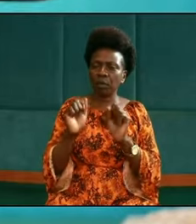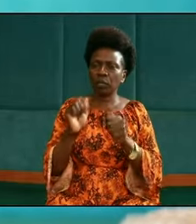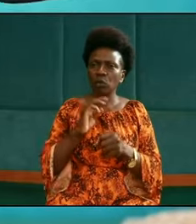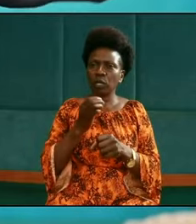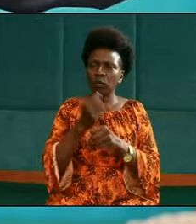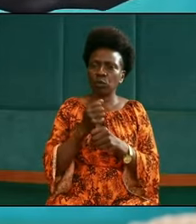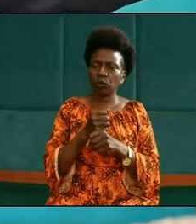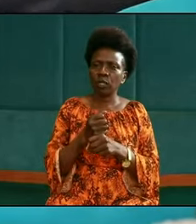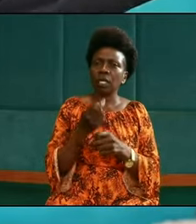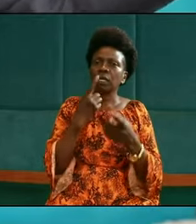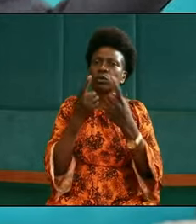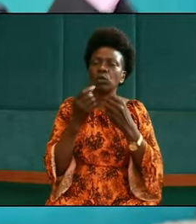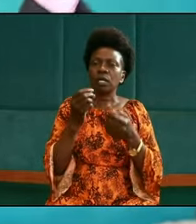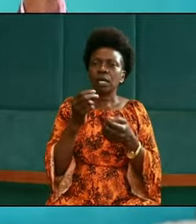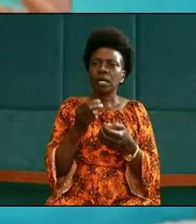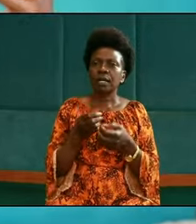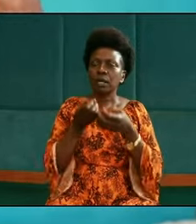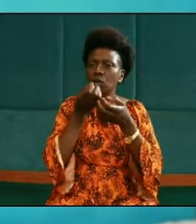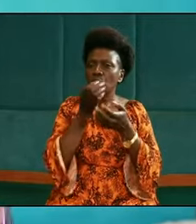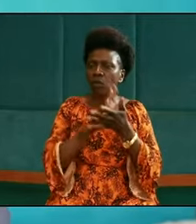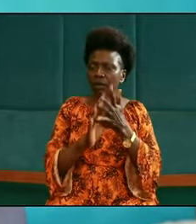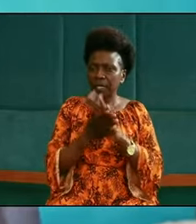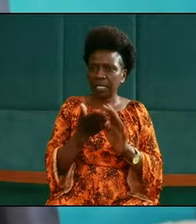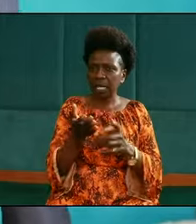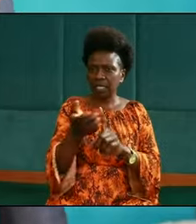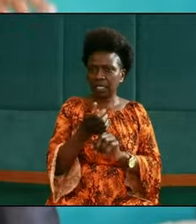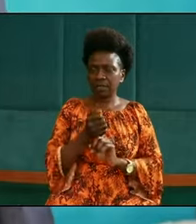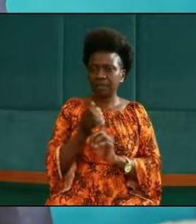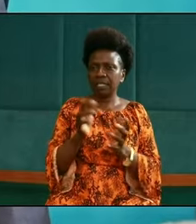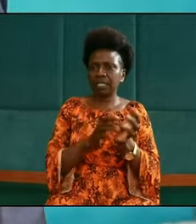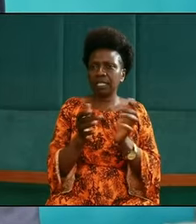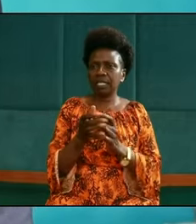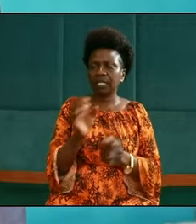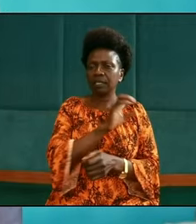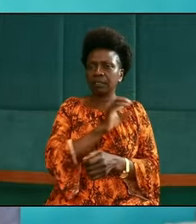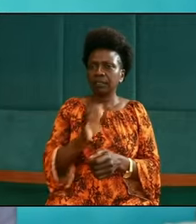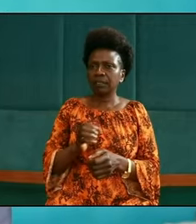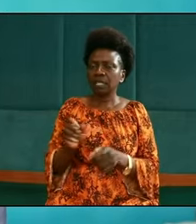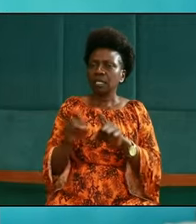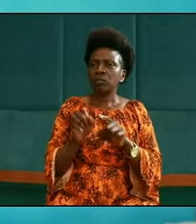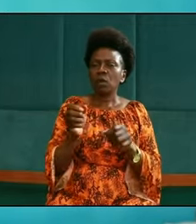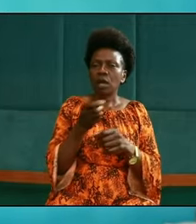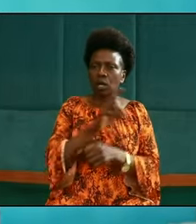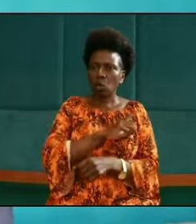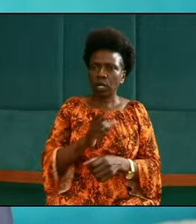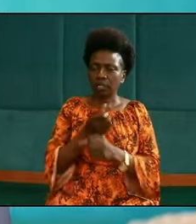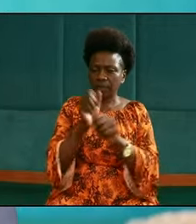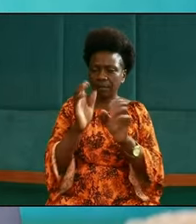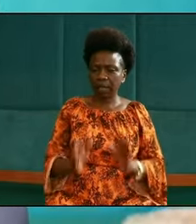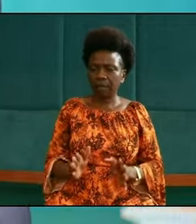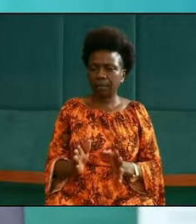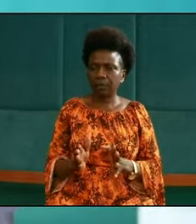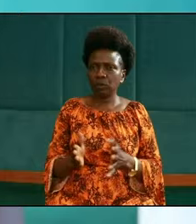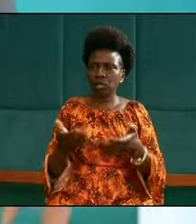told, "Repent and receive Christ Jesus as your Lord and Savior. And you will have